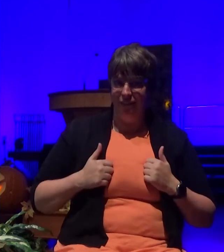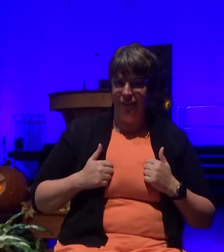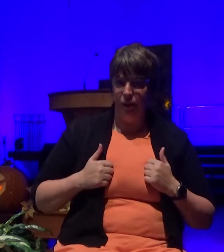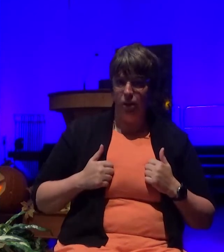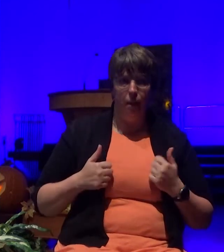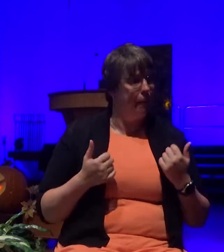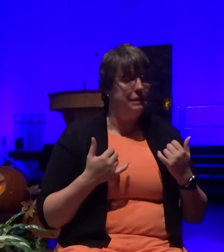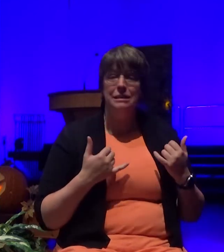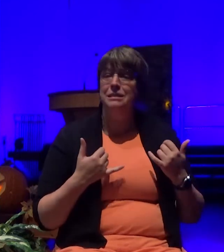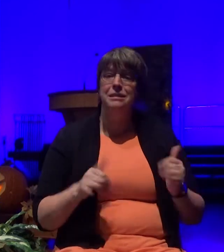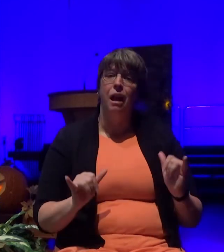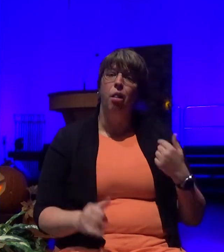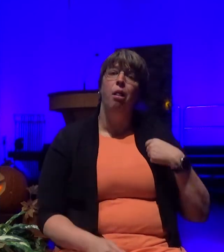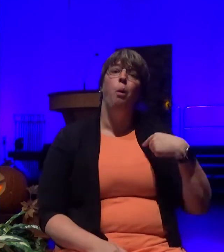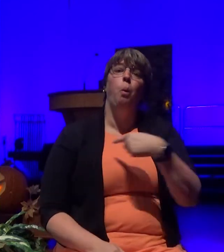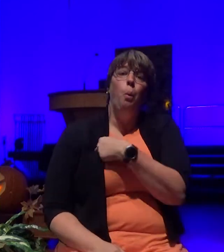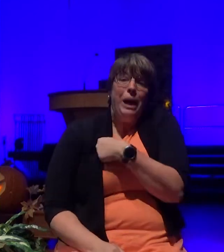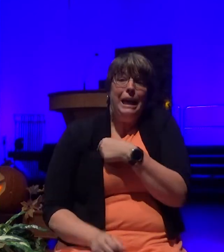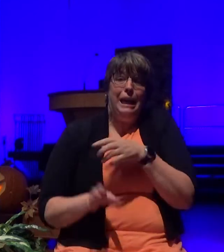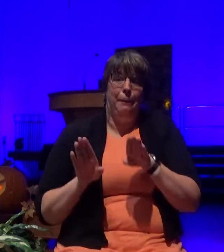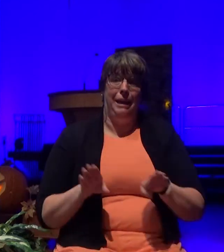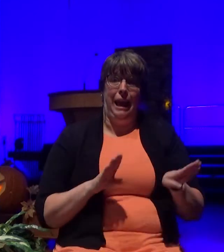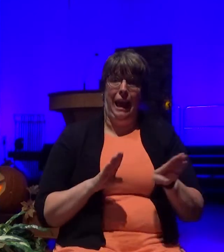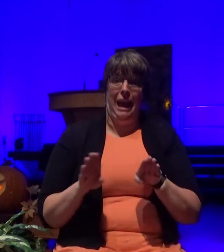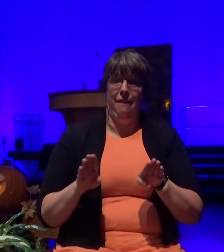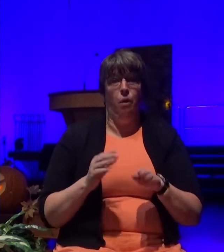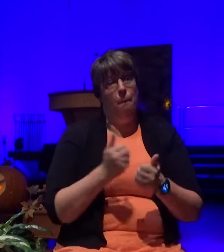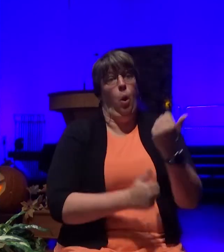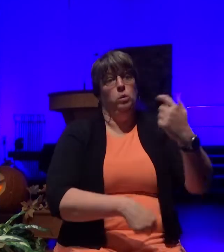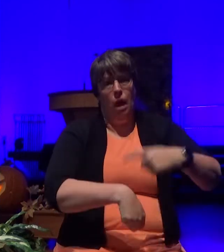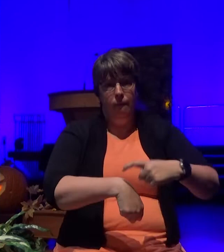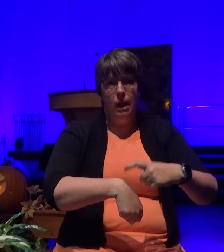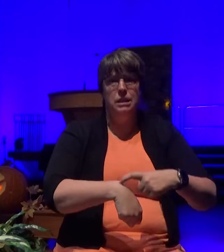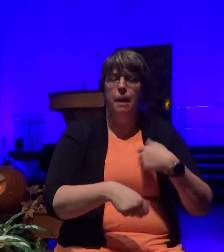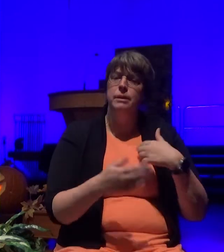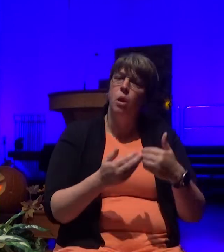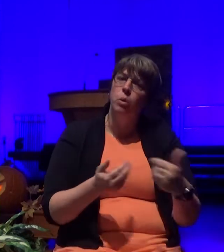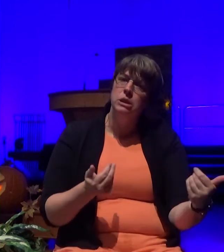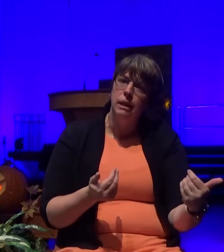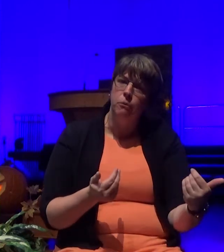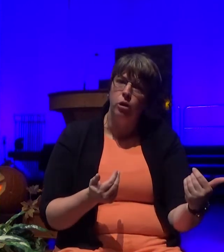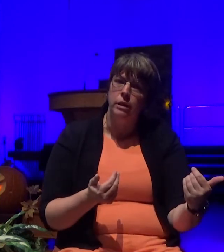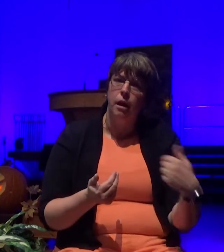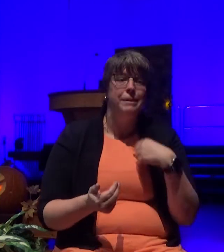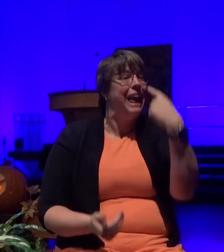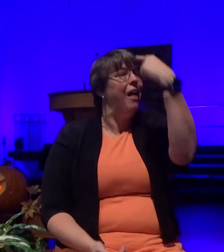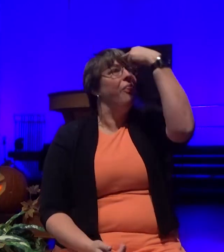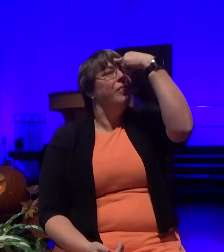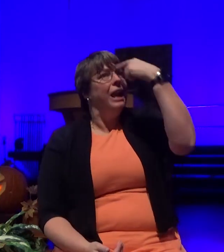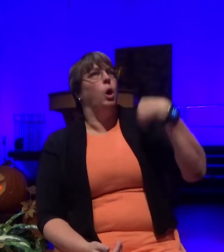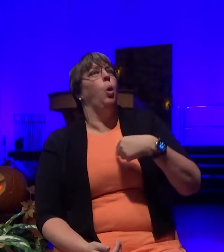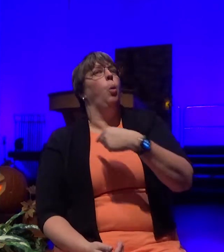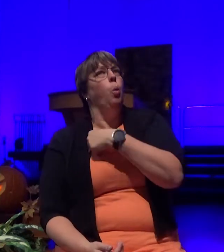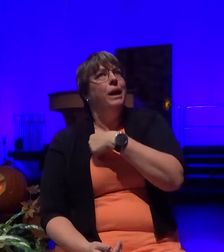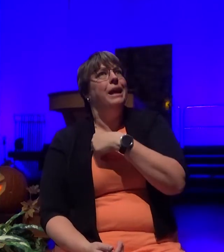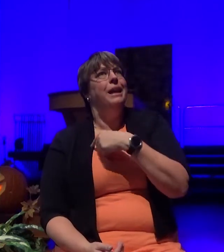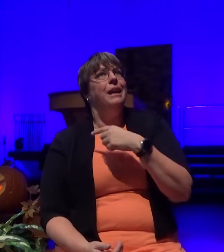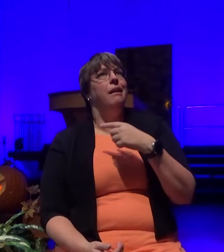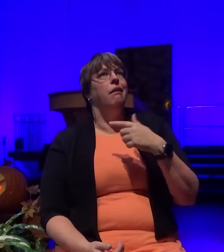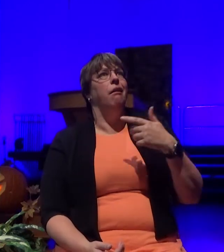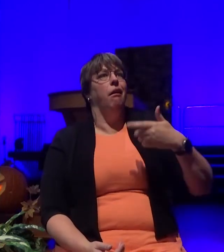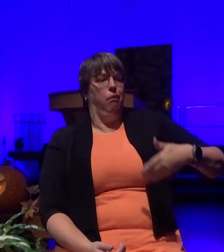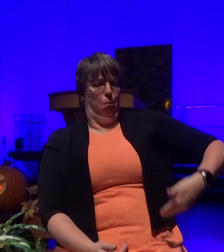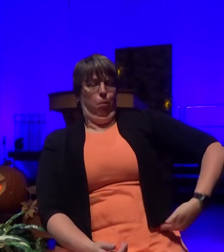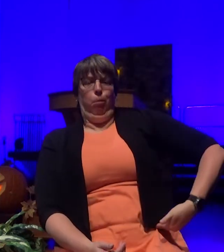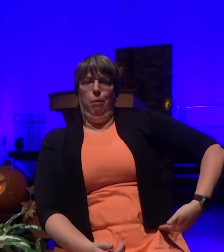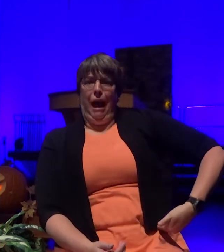and act and behave at times, and most of the time, as though we're separate. I think because we're attuned to it, even though many of us have probably had